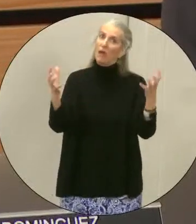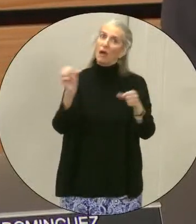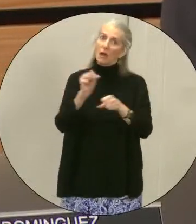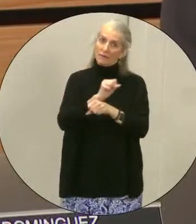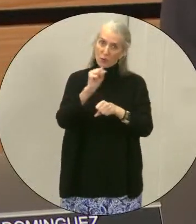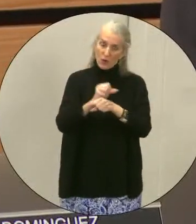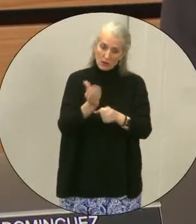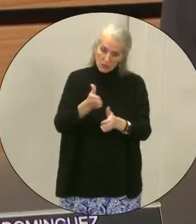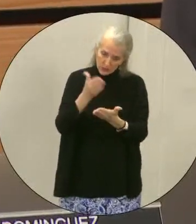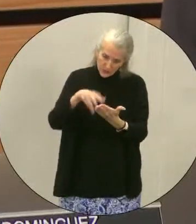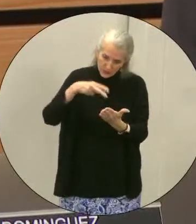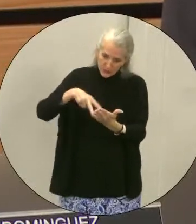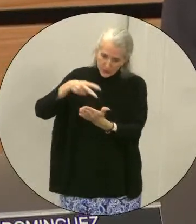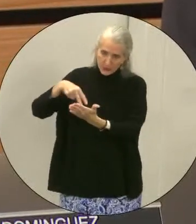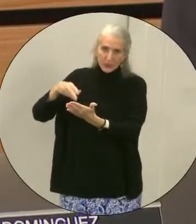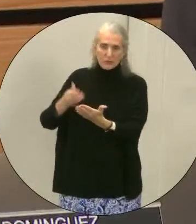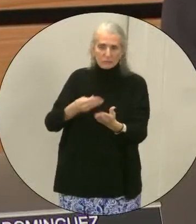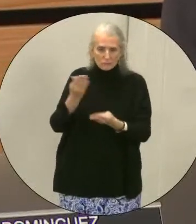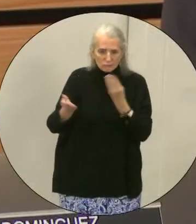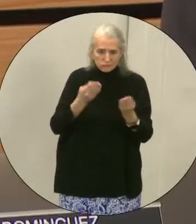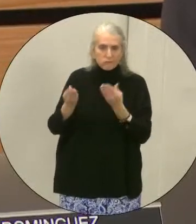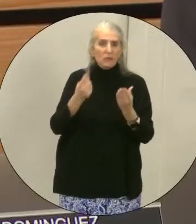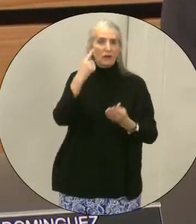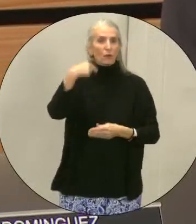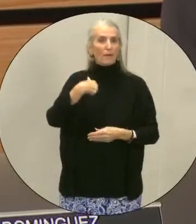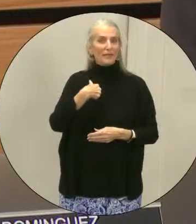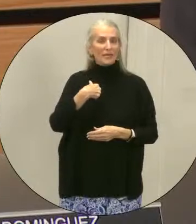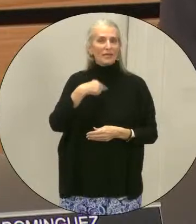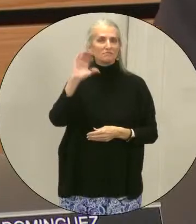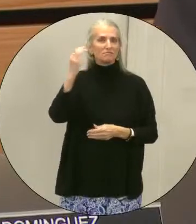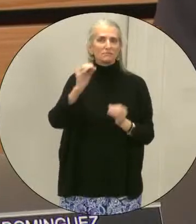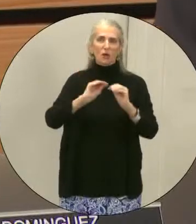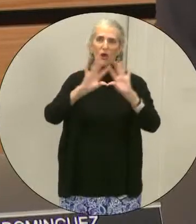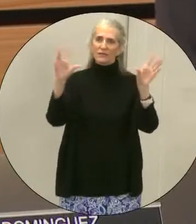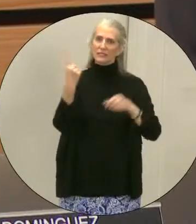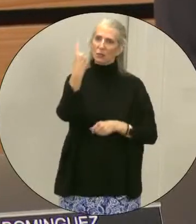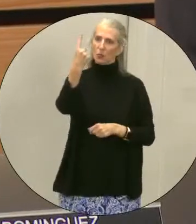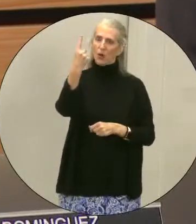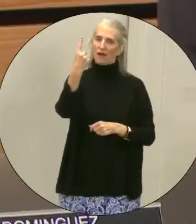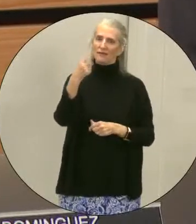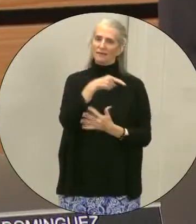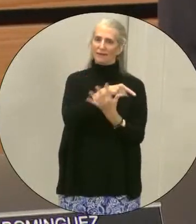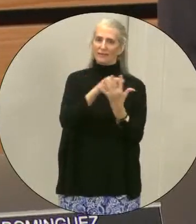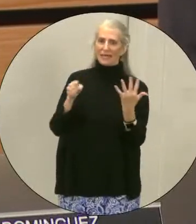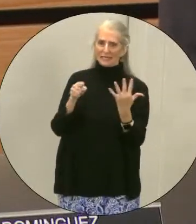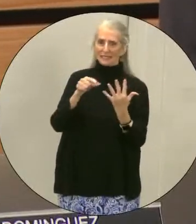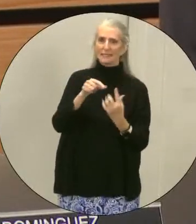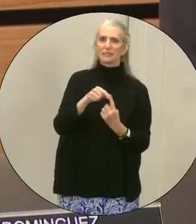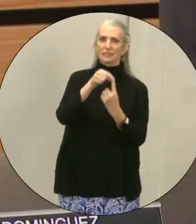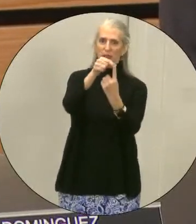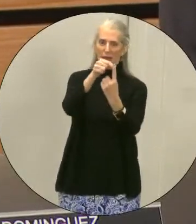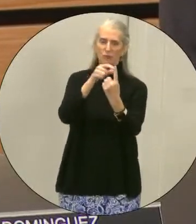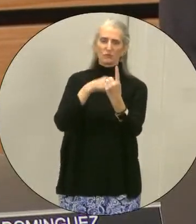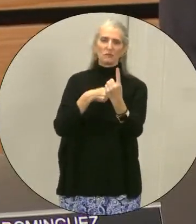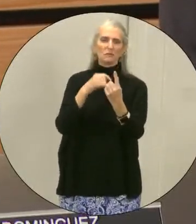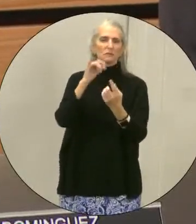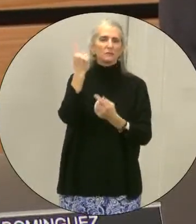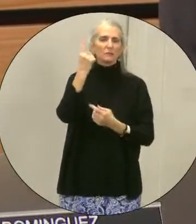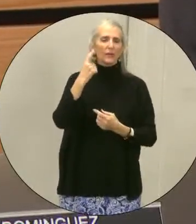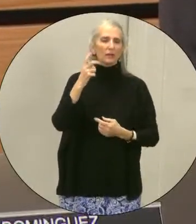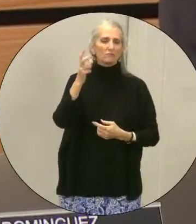this. To me, it was very obvious that one candidate stood out. That's something I